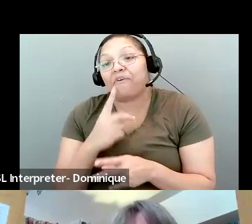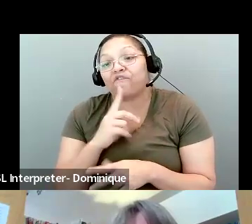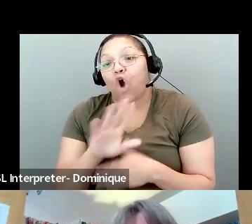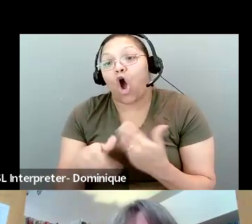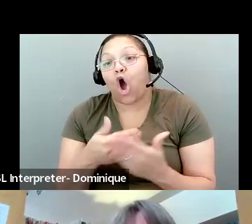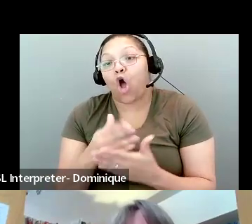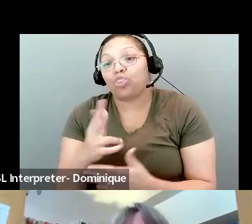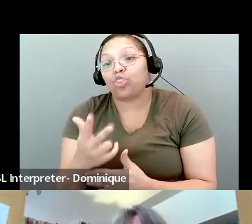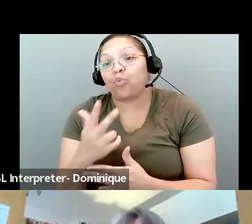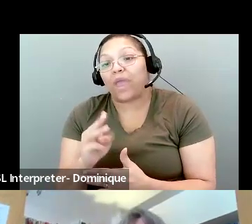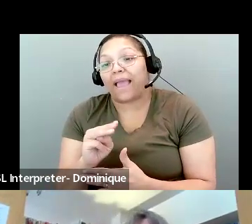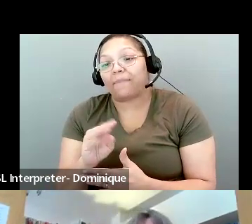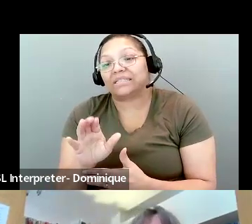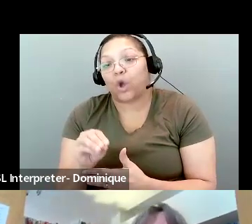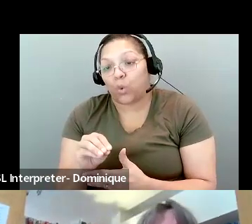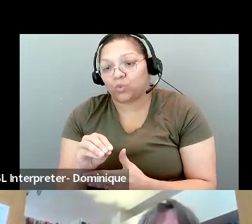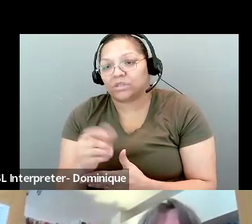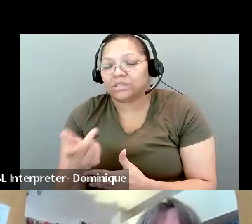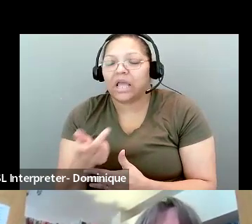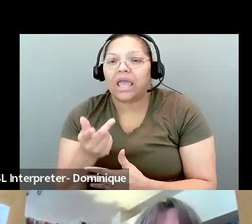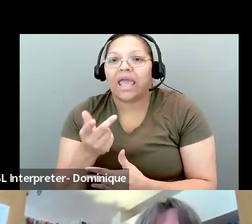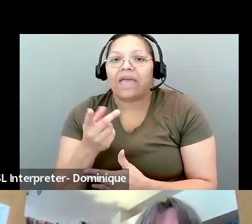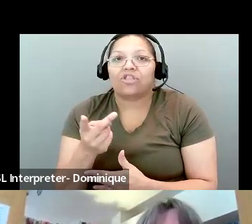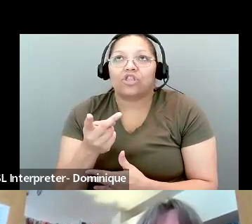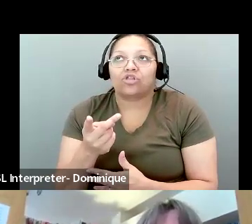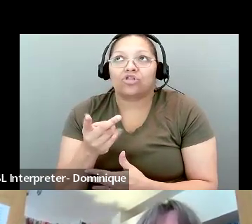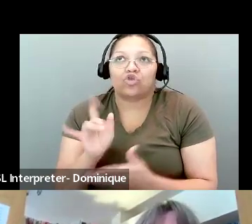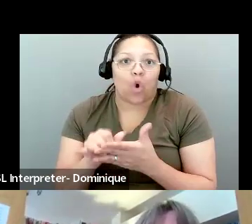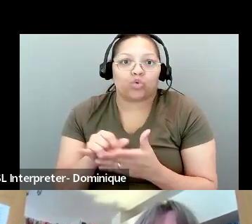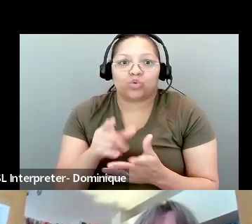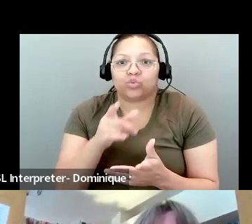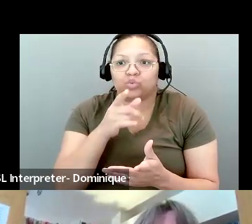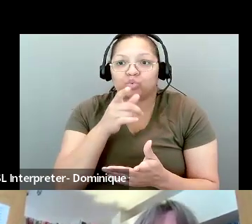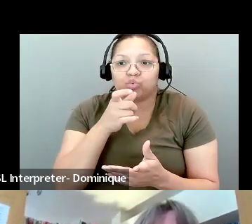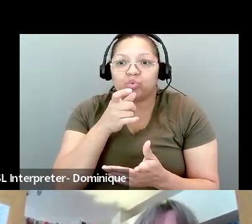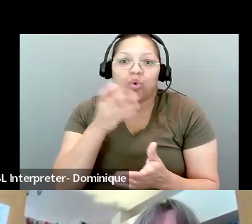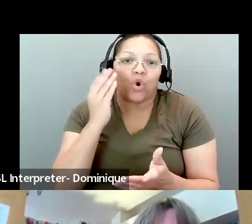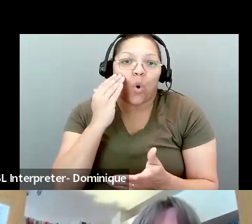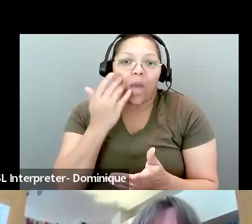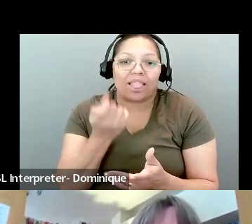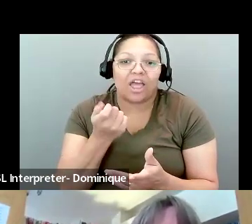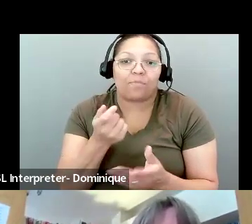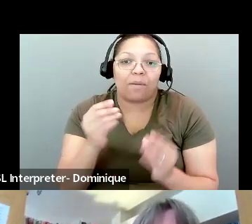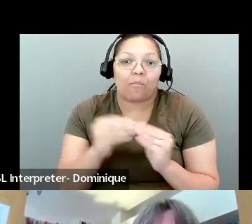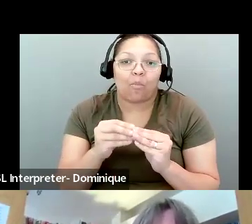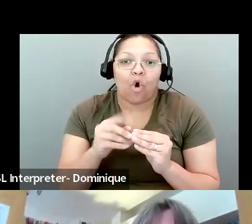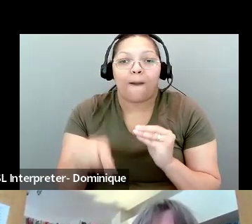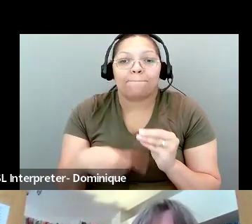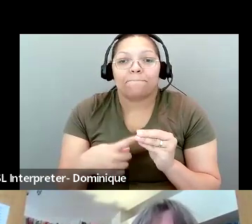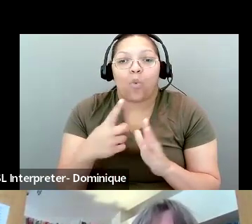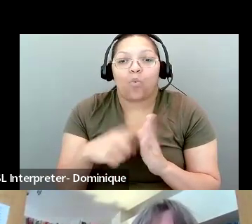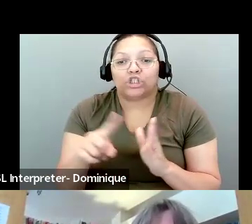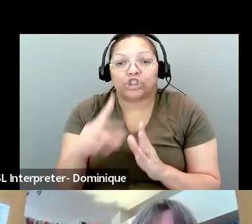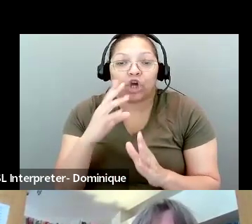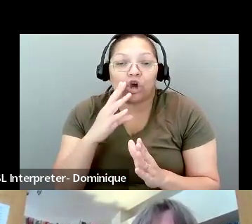can talk to who might know a little bit more about what you're going through than, you know, somebody